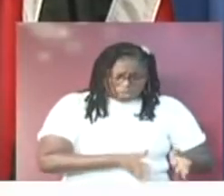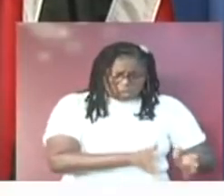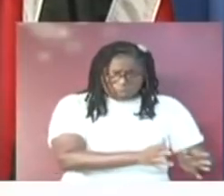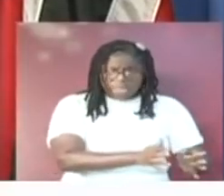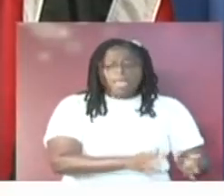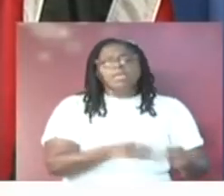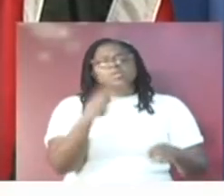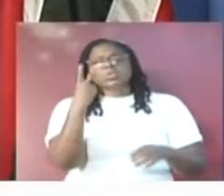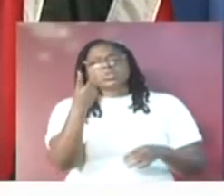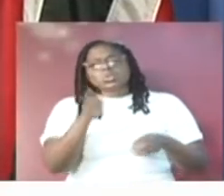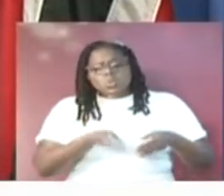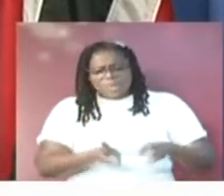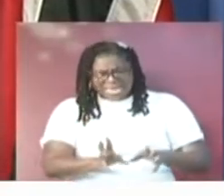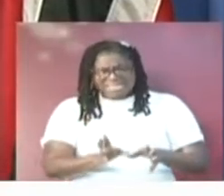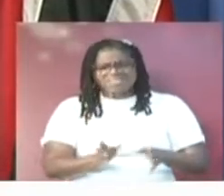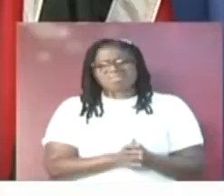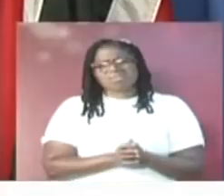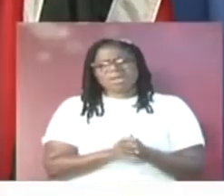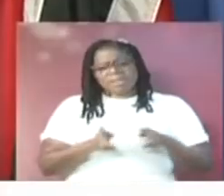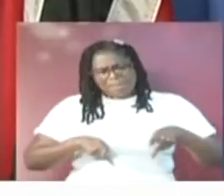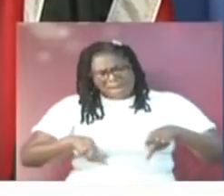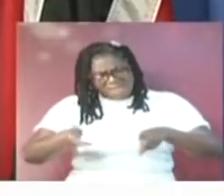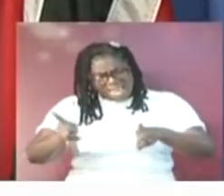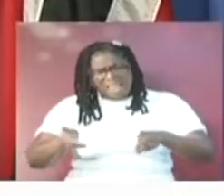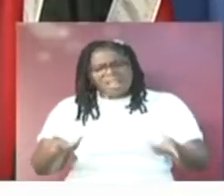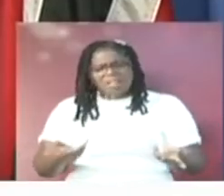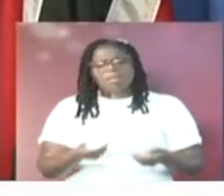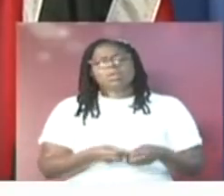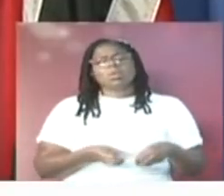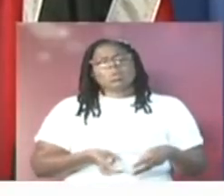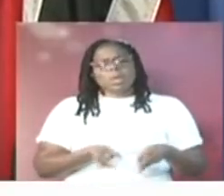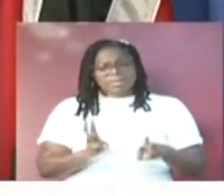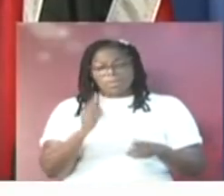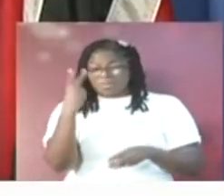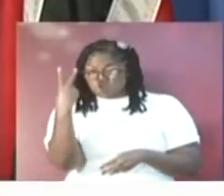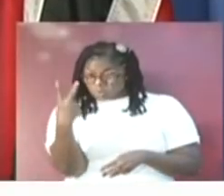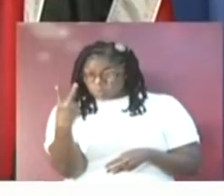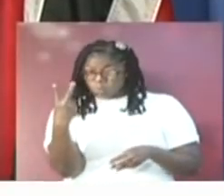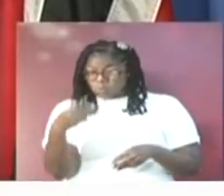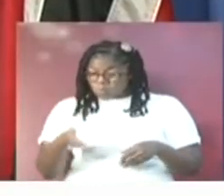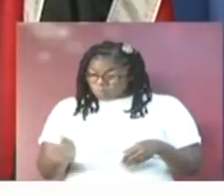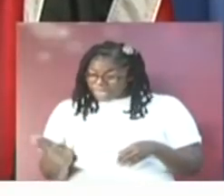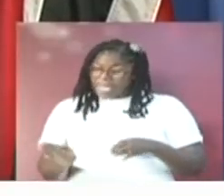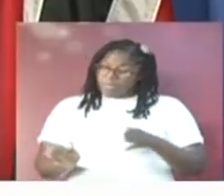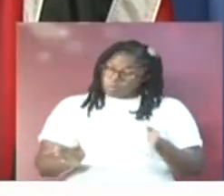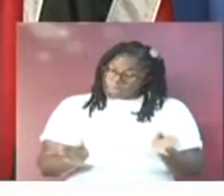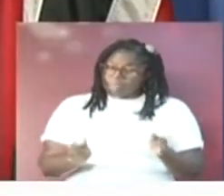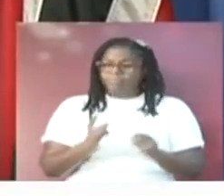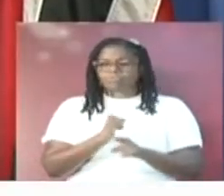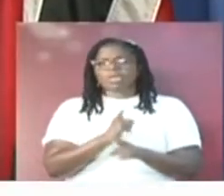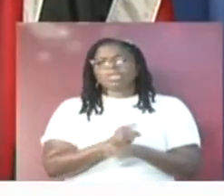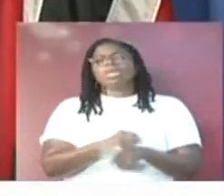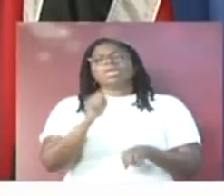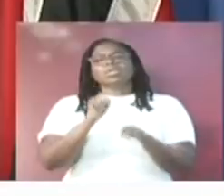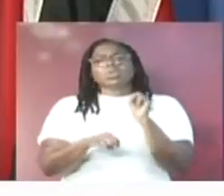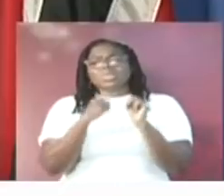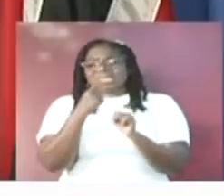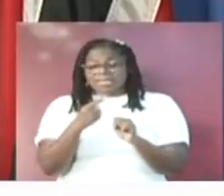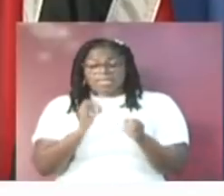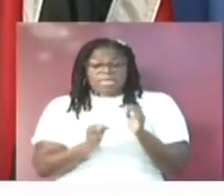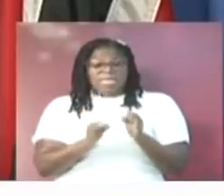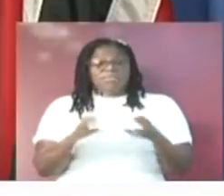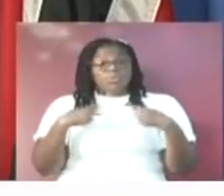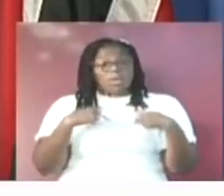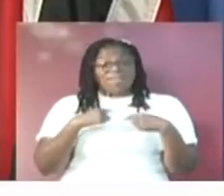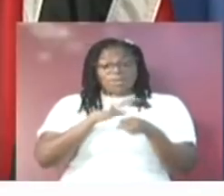for COVID patients, but for other people who require hospital care. So we took a decision